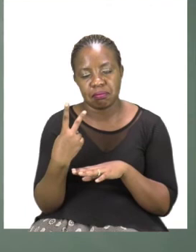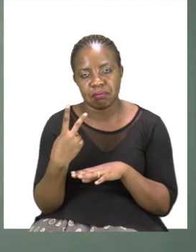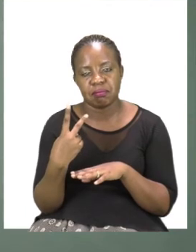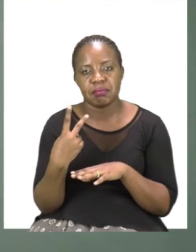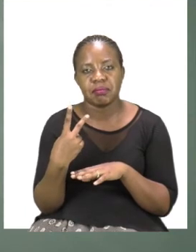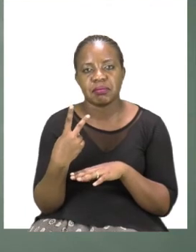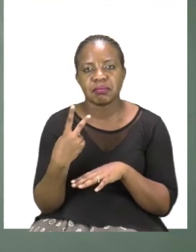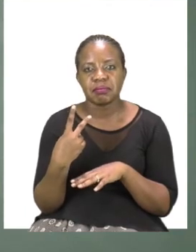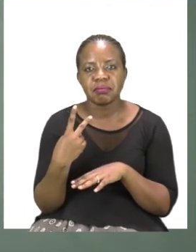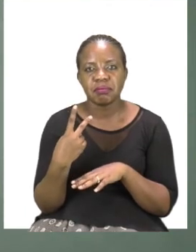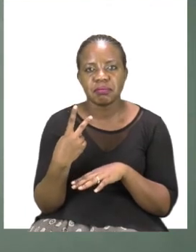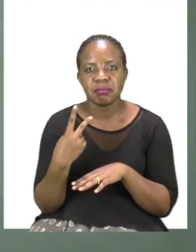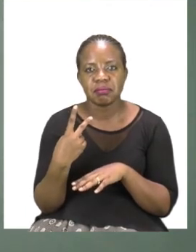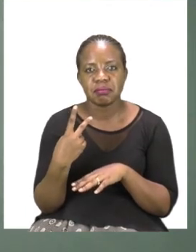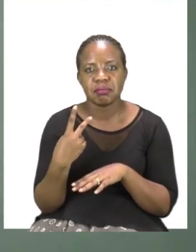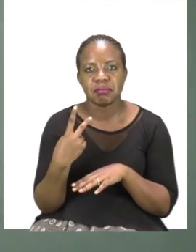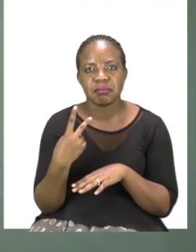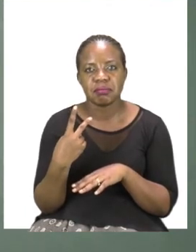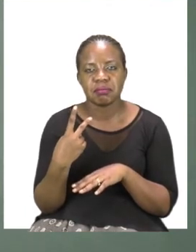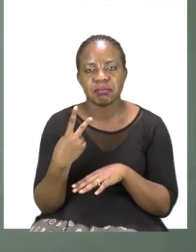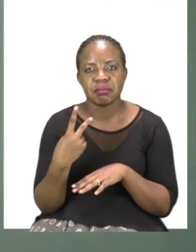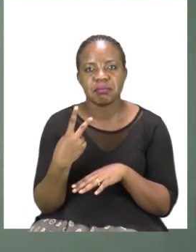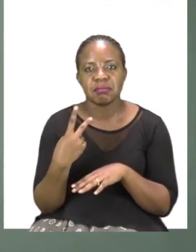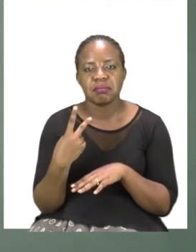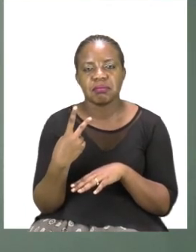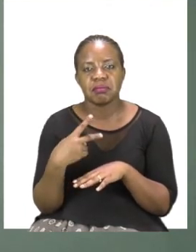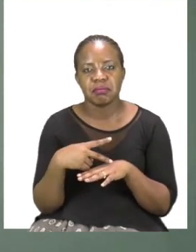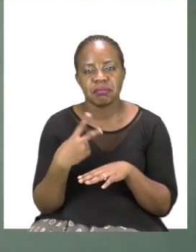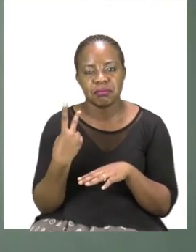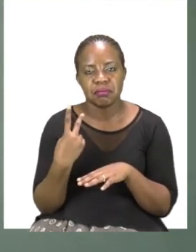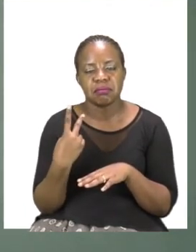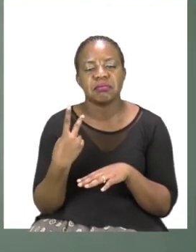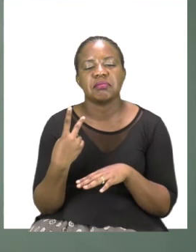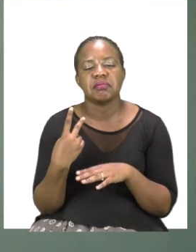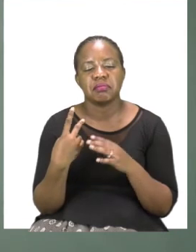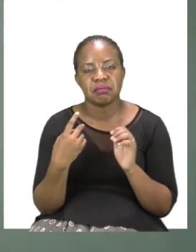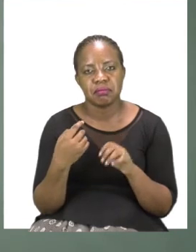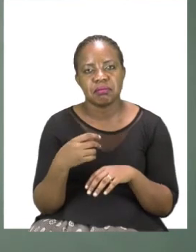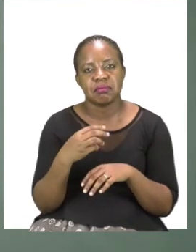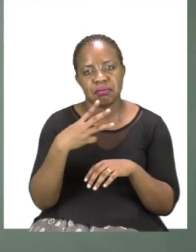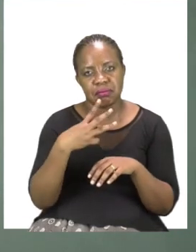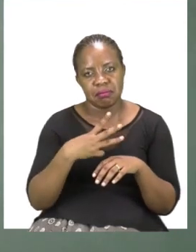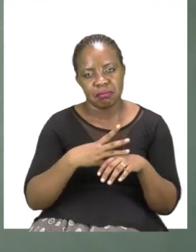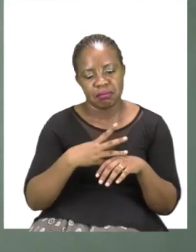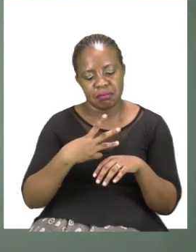Tuesday. And then after Tuesday, we have